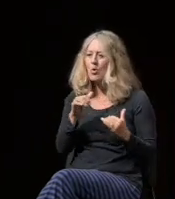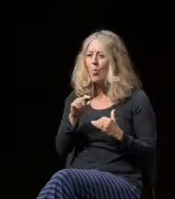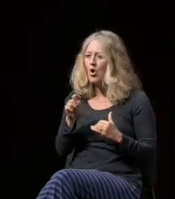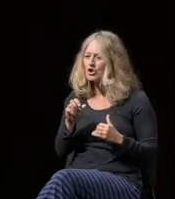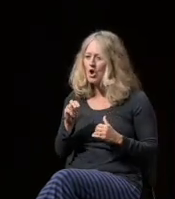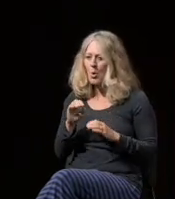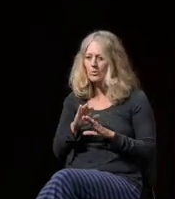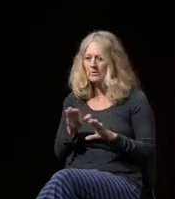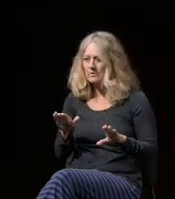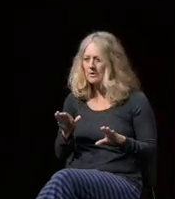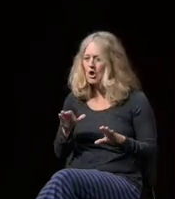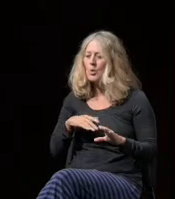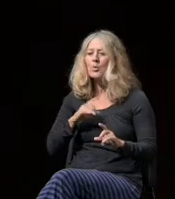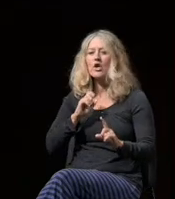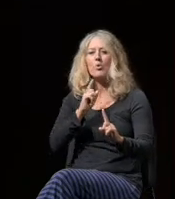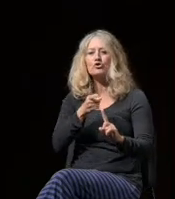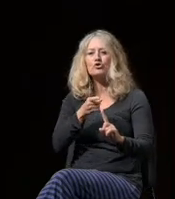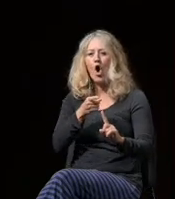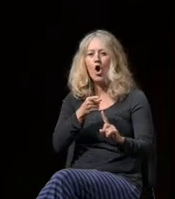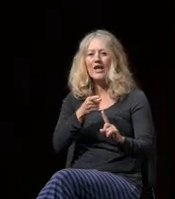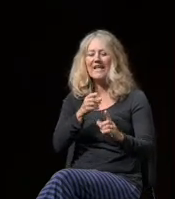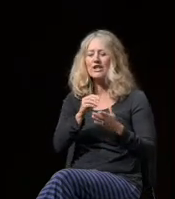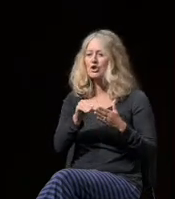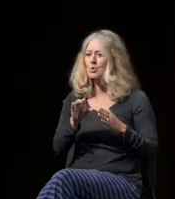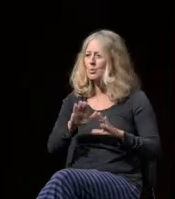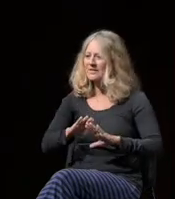no longer target students.